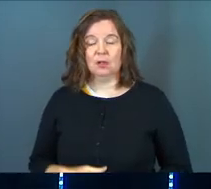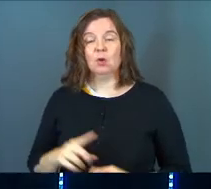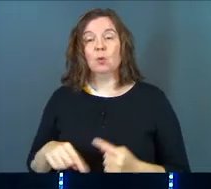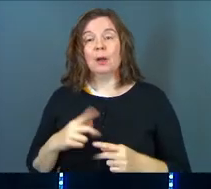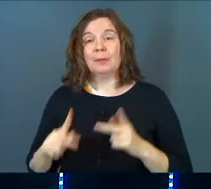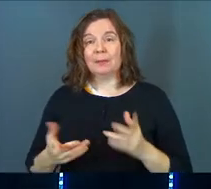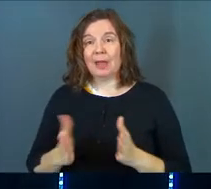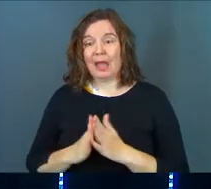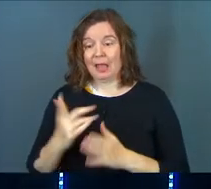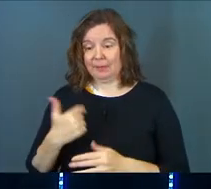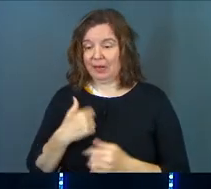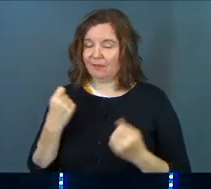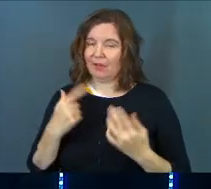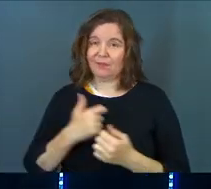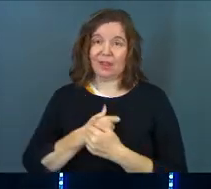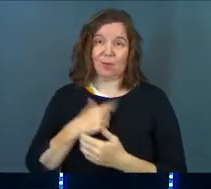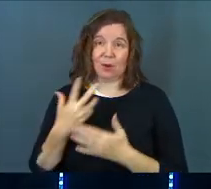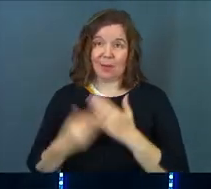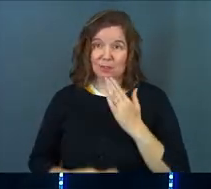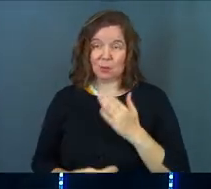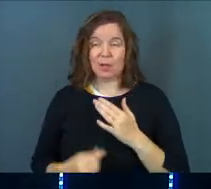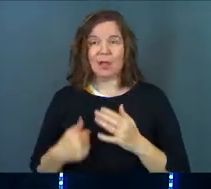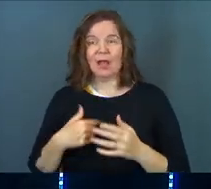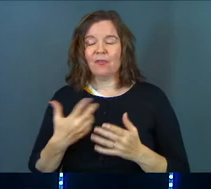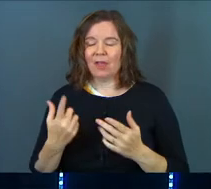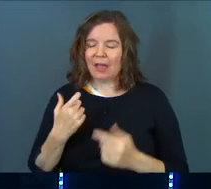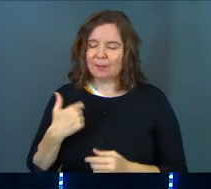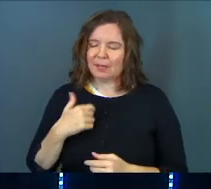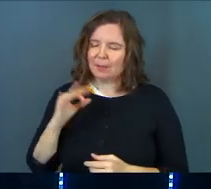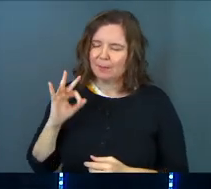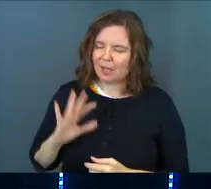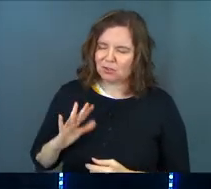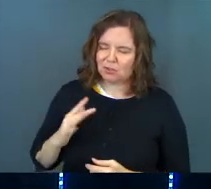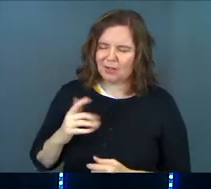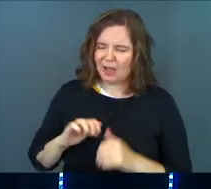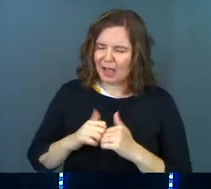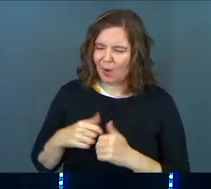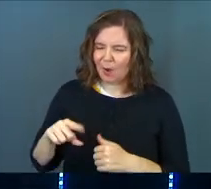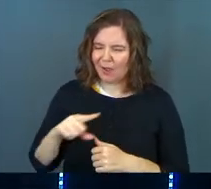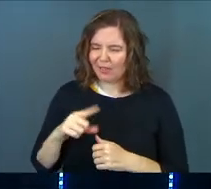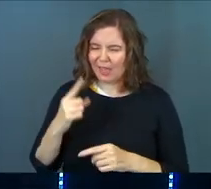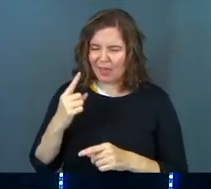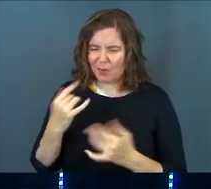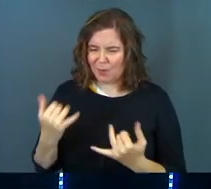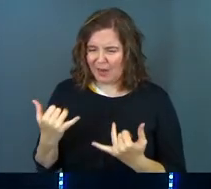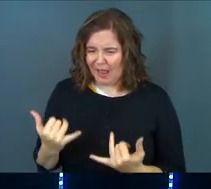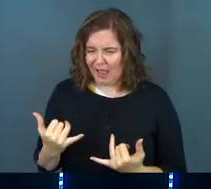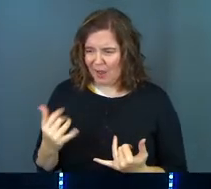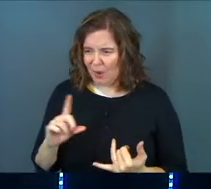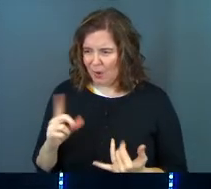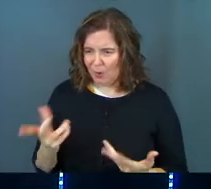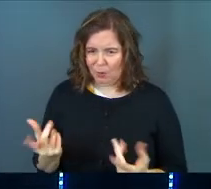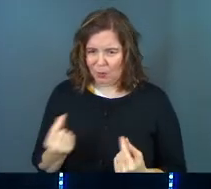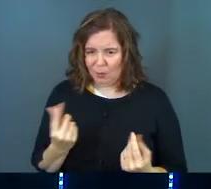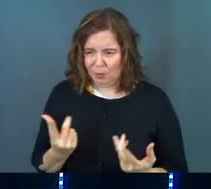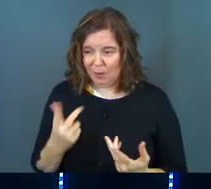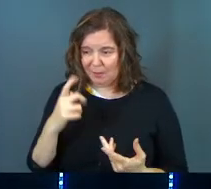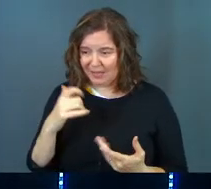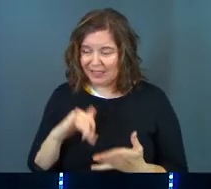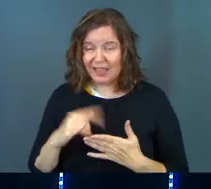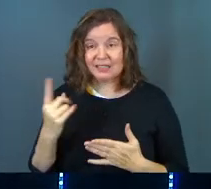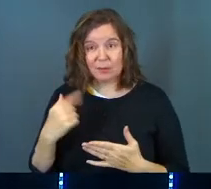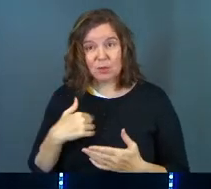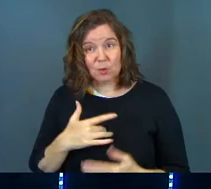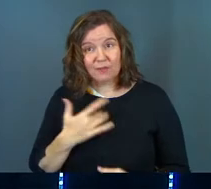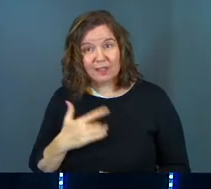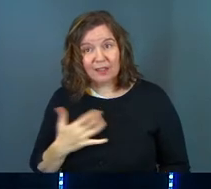And so when people ask me, and I've had a loved one pass away, and they'll ask me, Pastor, how are they right now? Because isn't